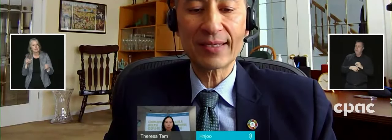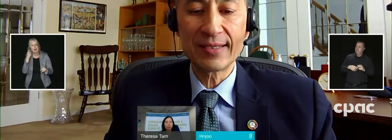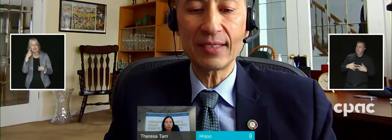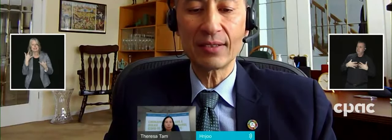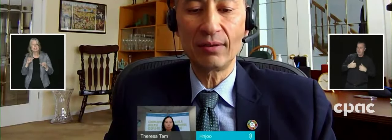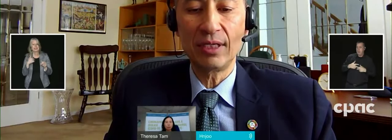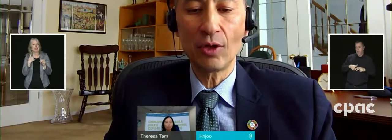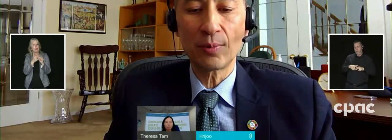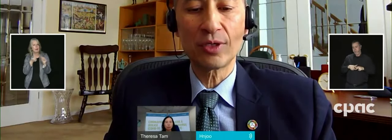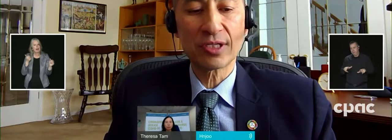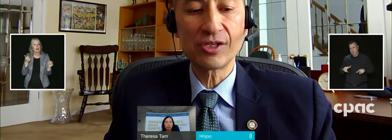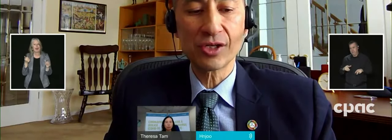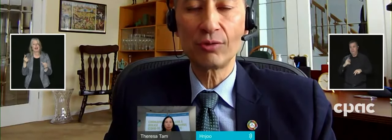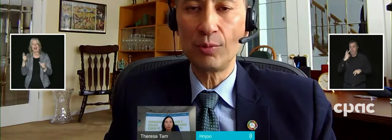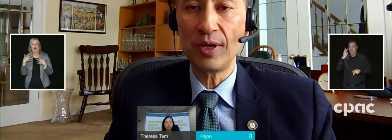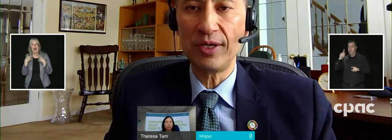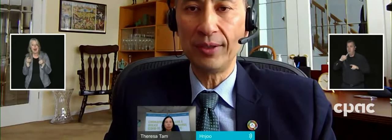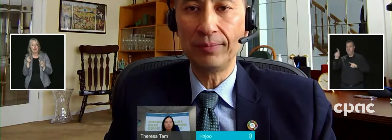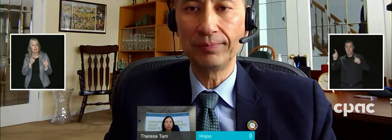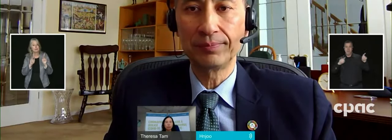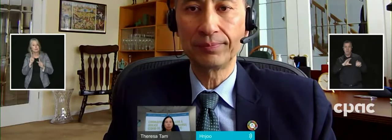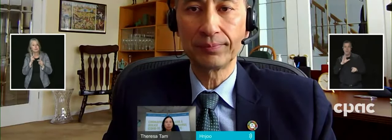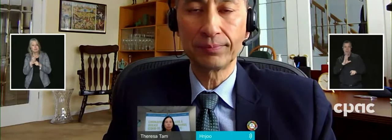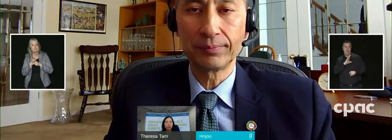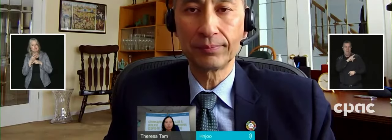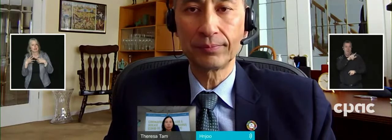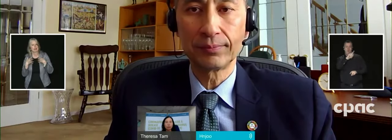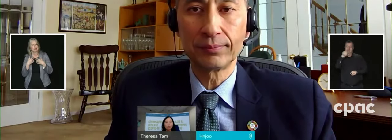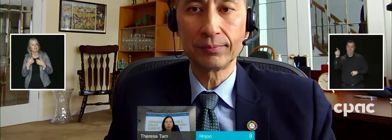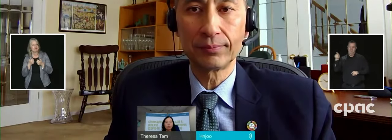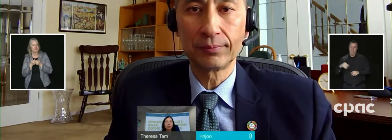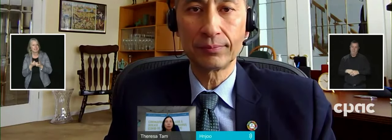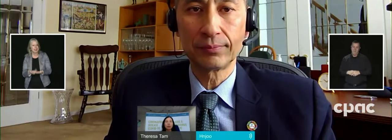persistent dans de nombreuses régions du pays.